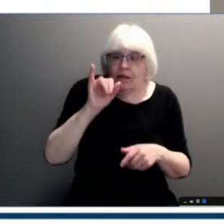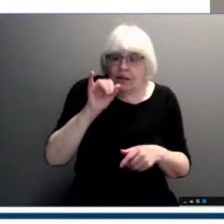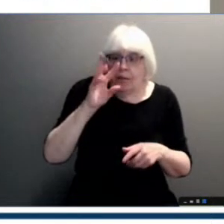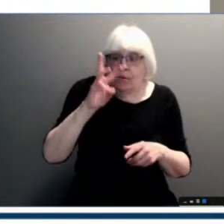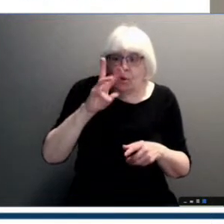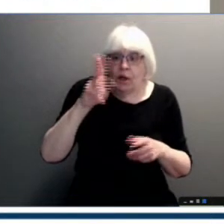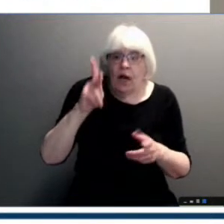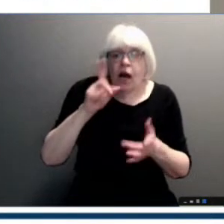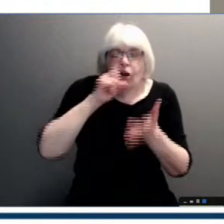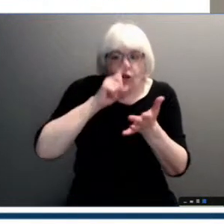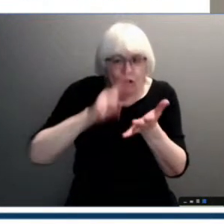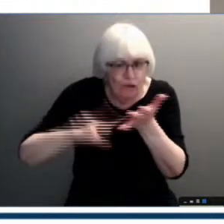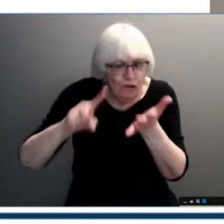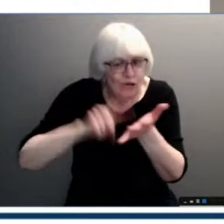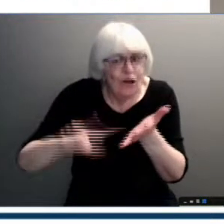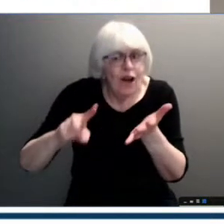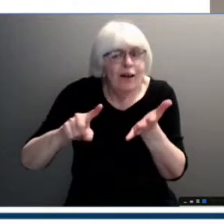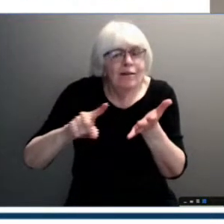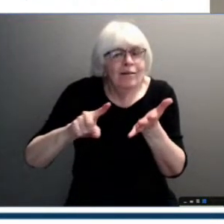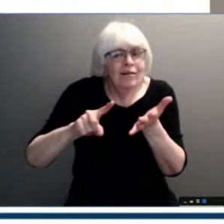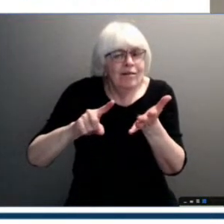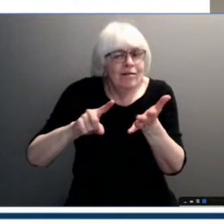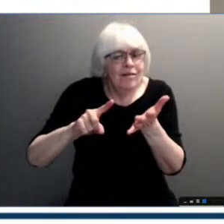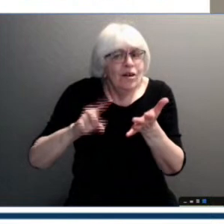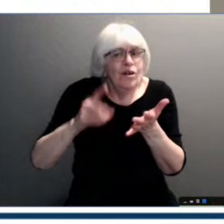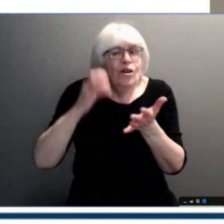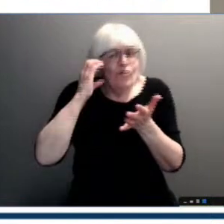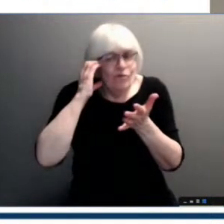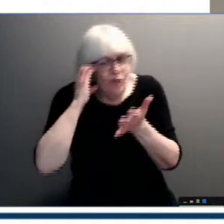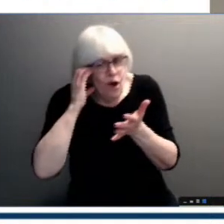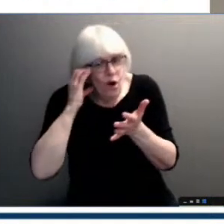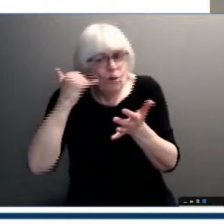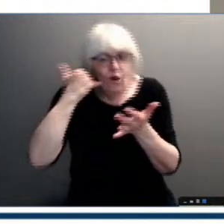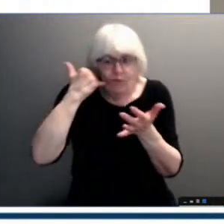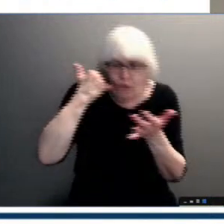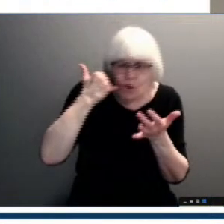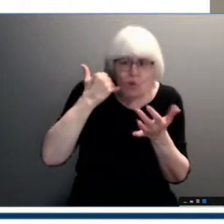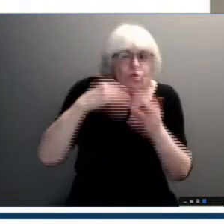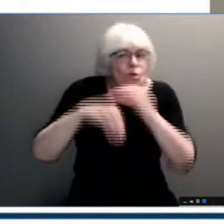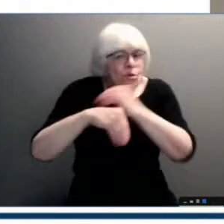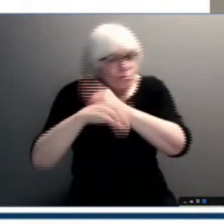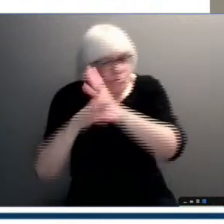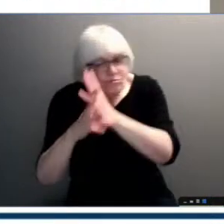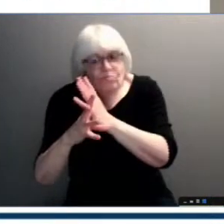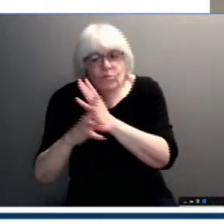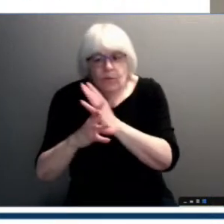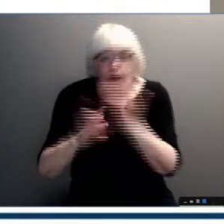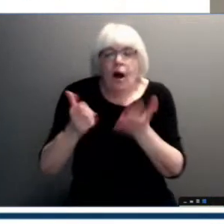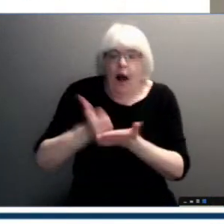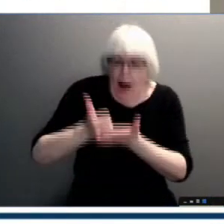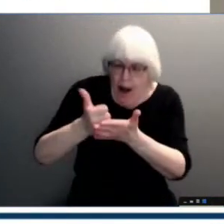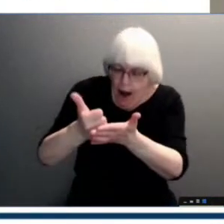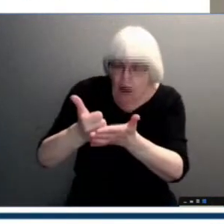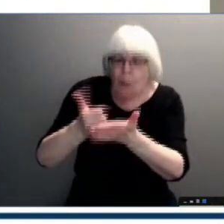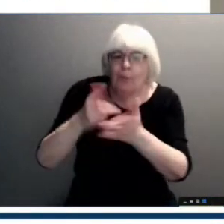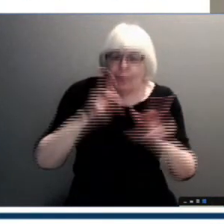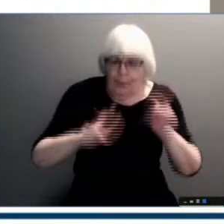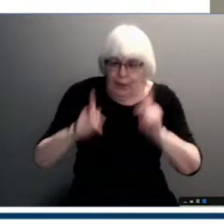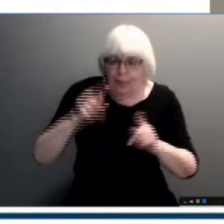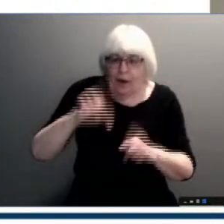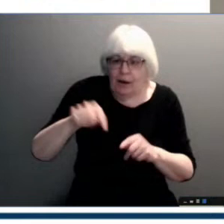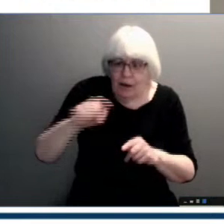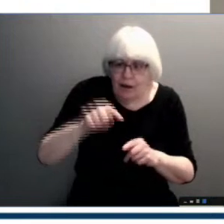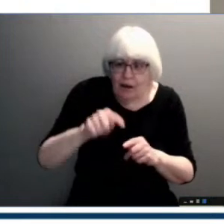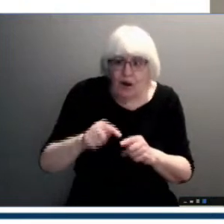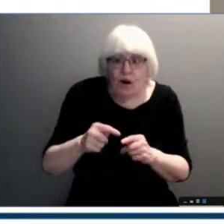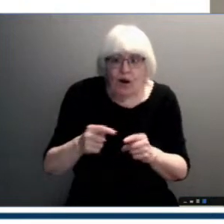ways, whether by phone or by virtually, and supporting people who, especially those who are more at risk for developing severe